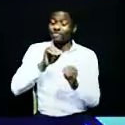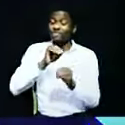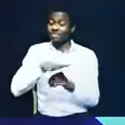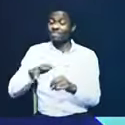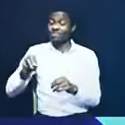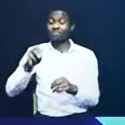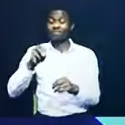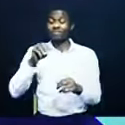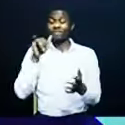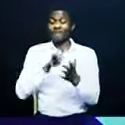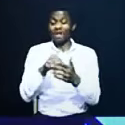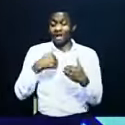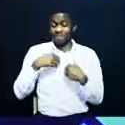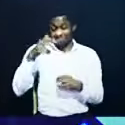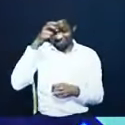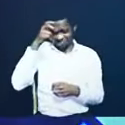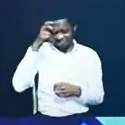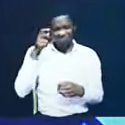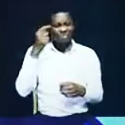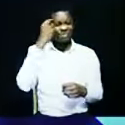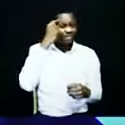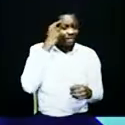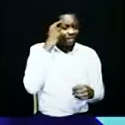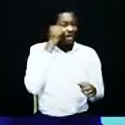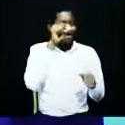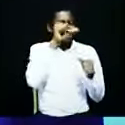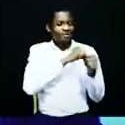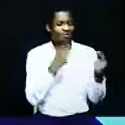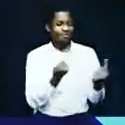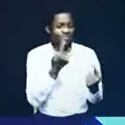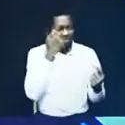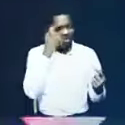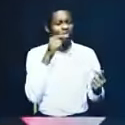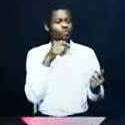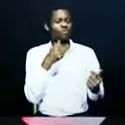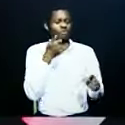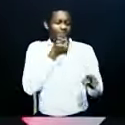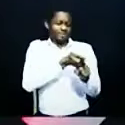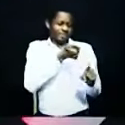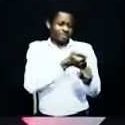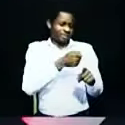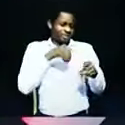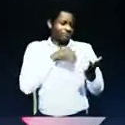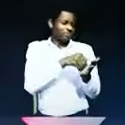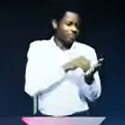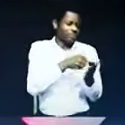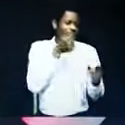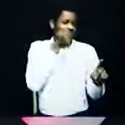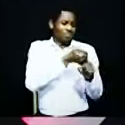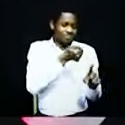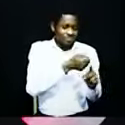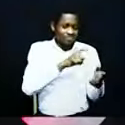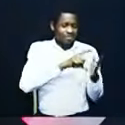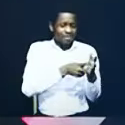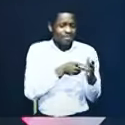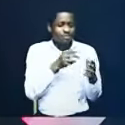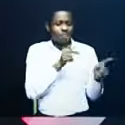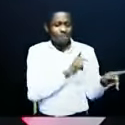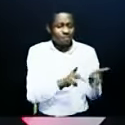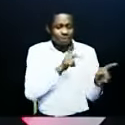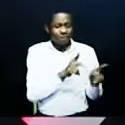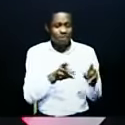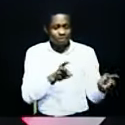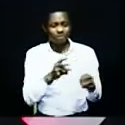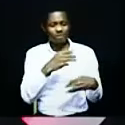bi obeye bi obeka se eyemroye na obepe emra bi e di abomroye no ban. And that makes the devil very comfortable. Na eno